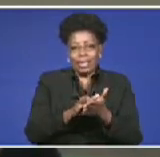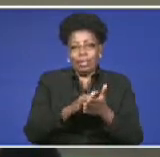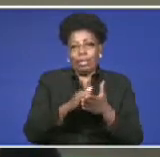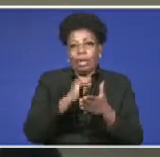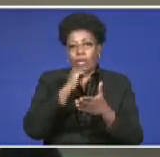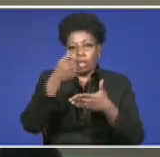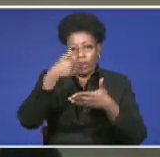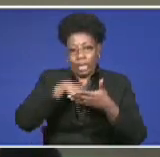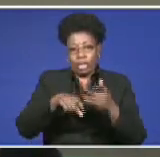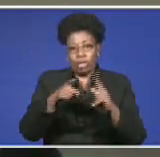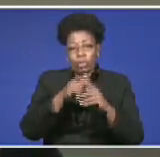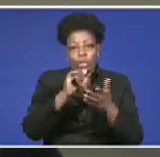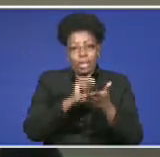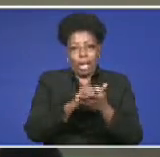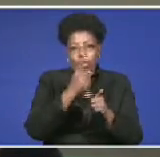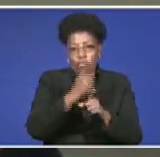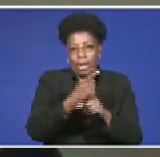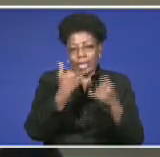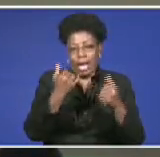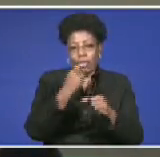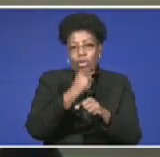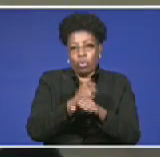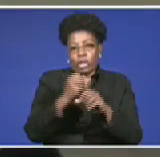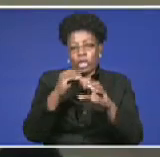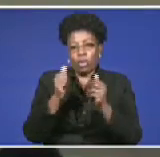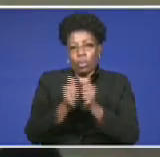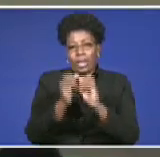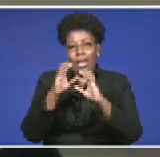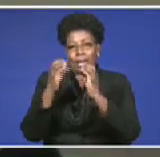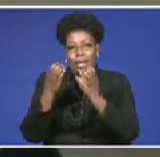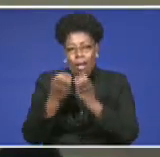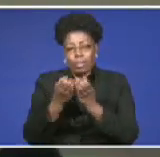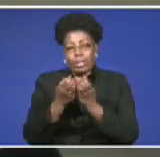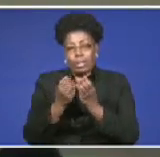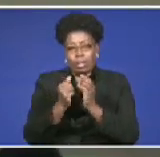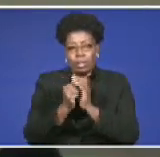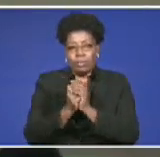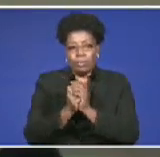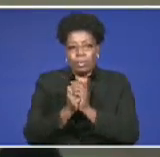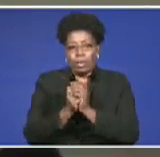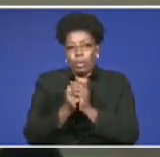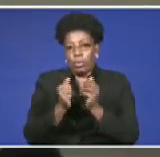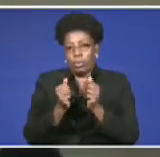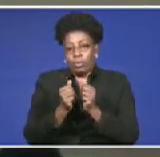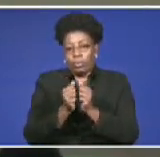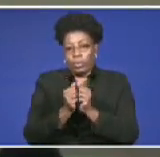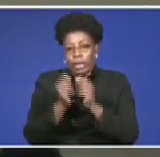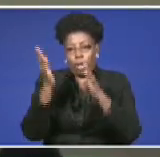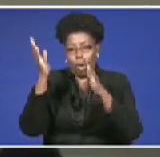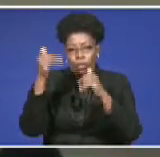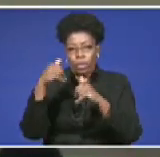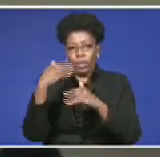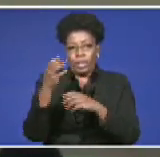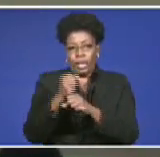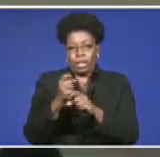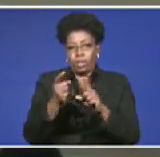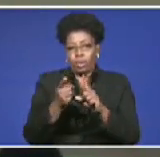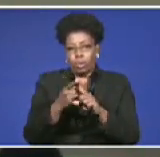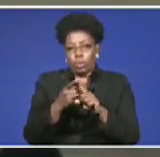yet because we are working with these companies now to bring them up to speed. And hopefully we can get to a